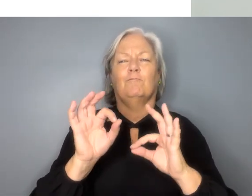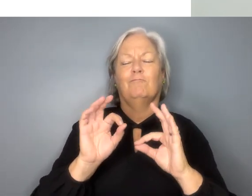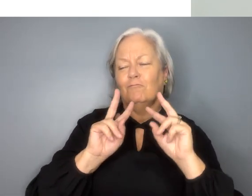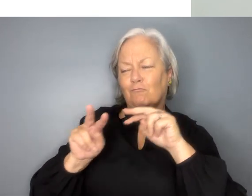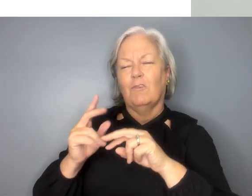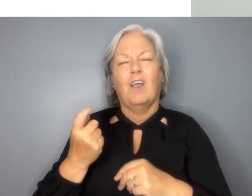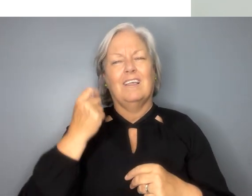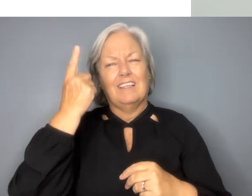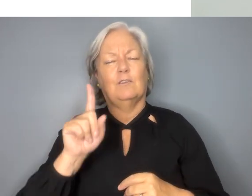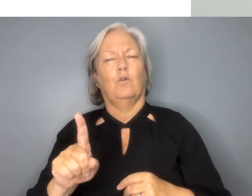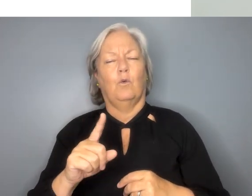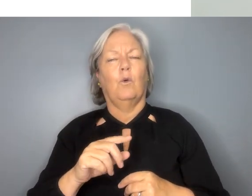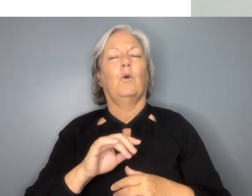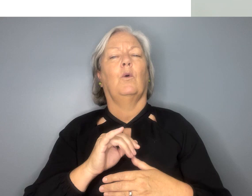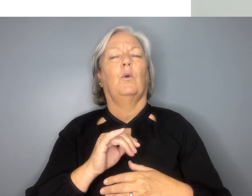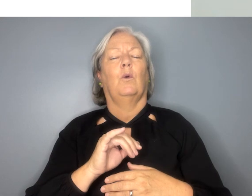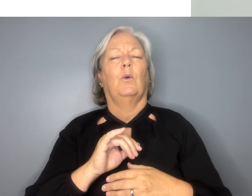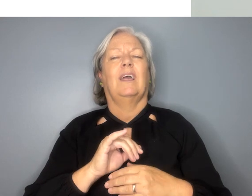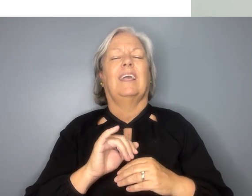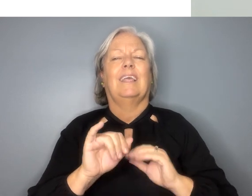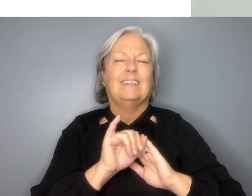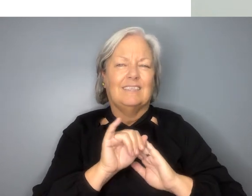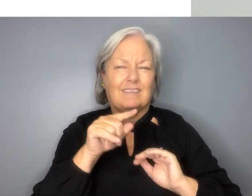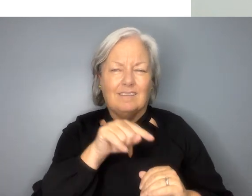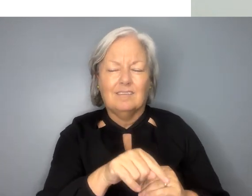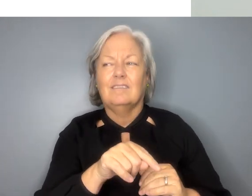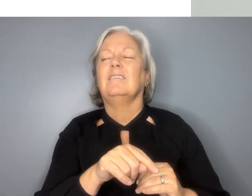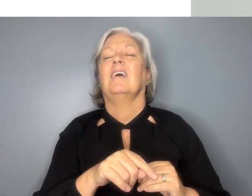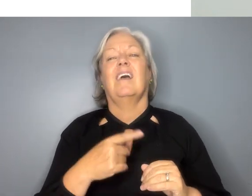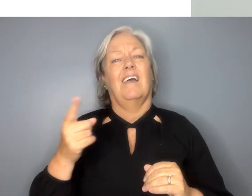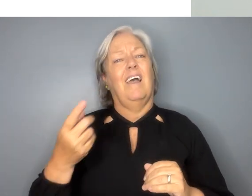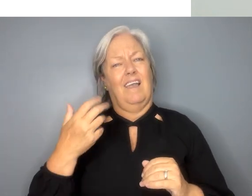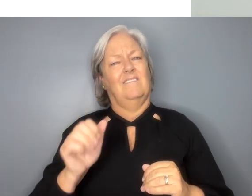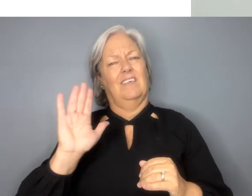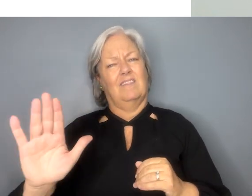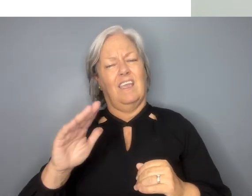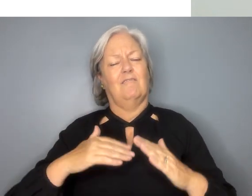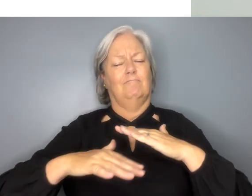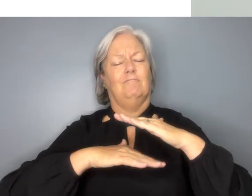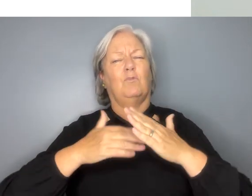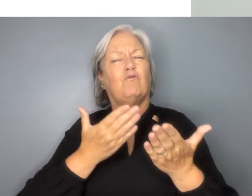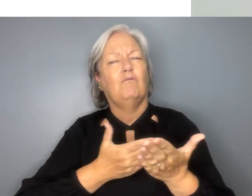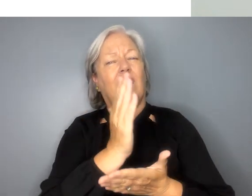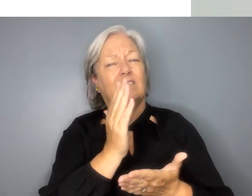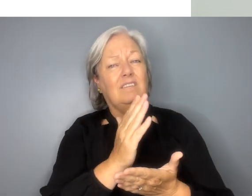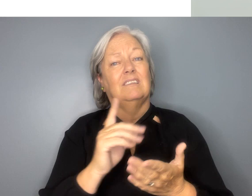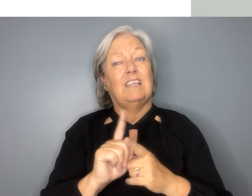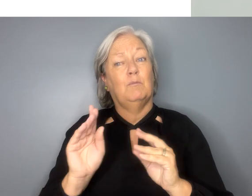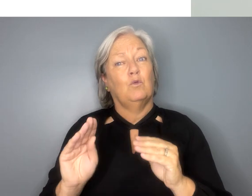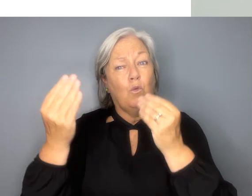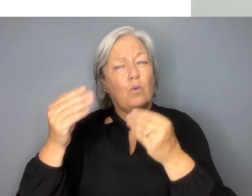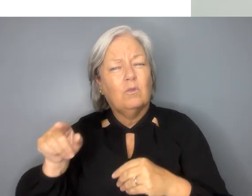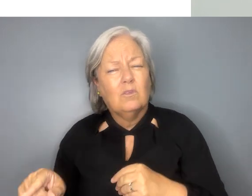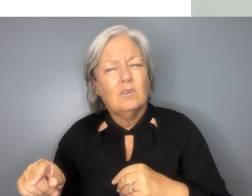people and the ongoing barriers they face to inclusion and impacts on their fundamental human rights they often experience from a very young